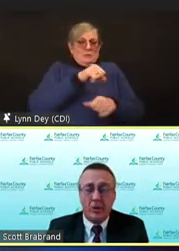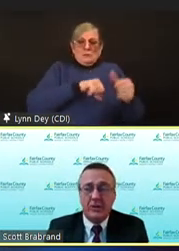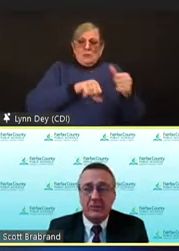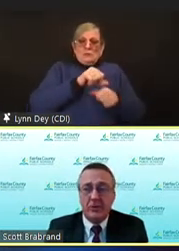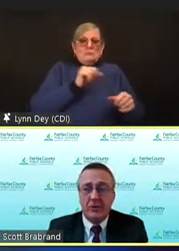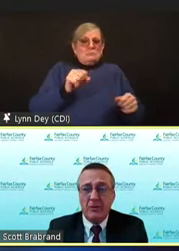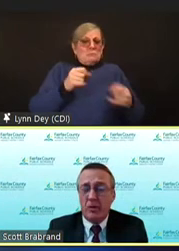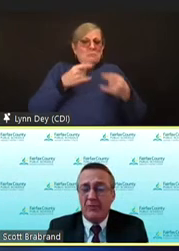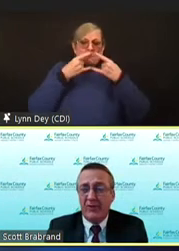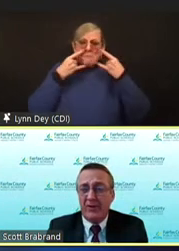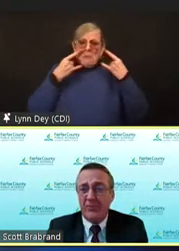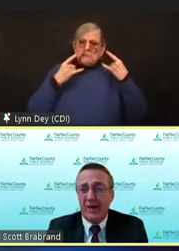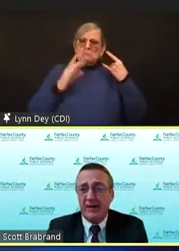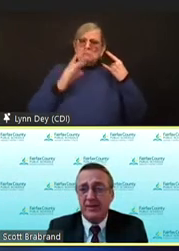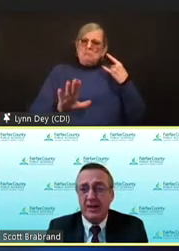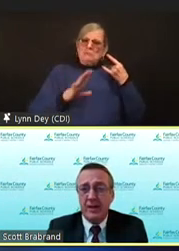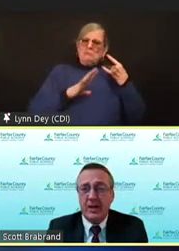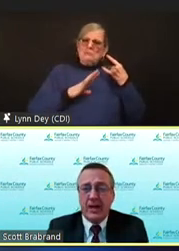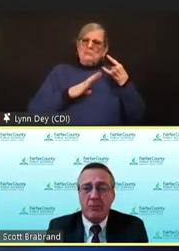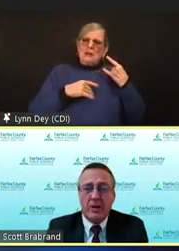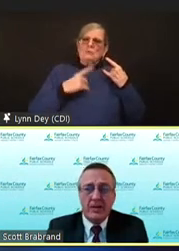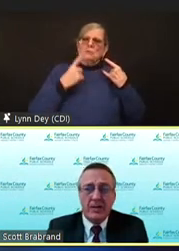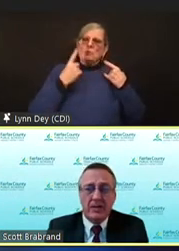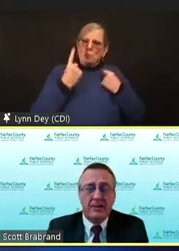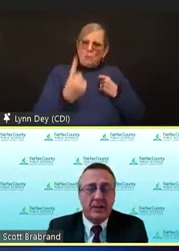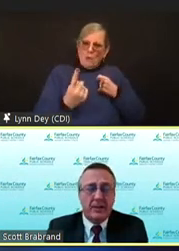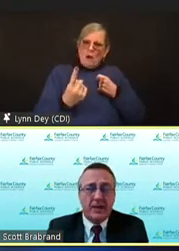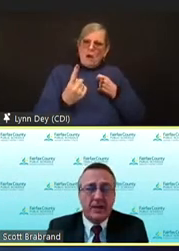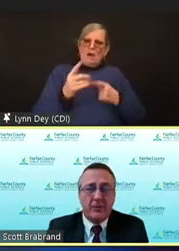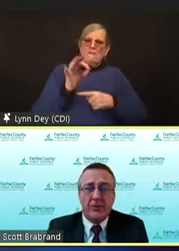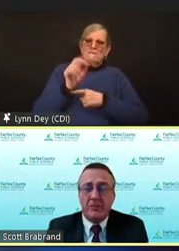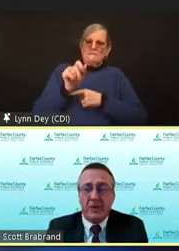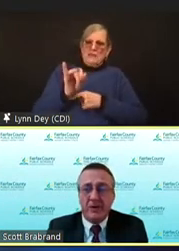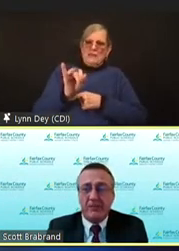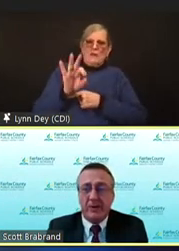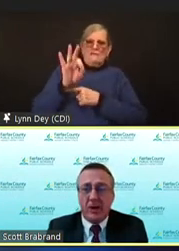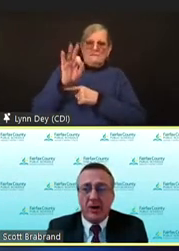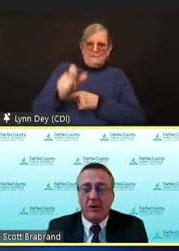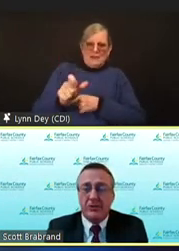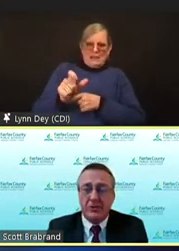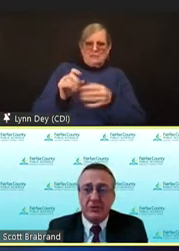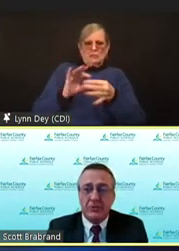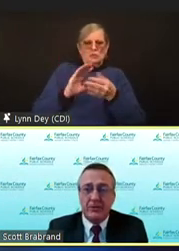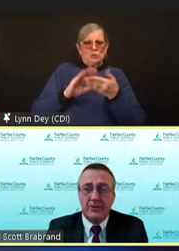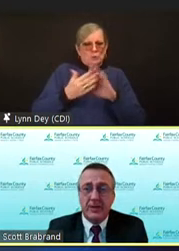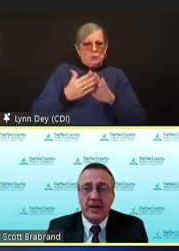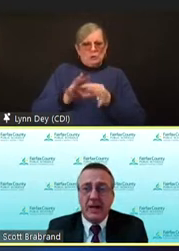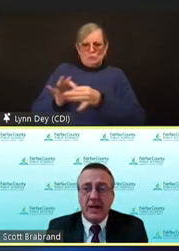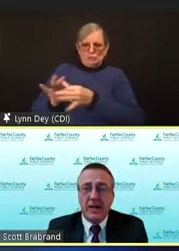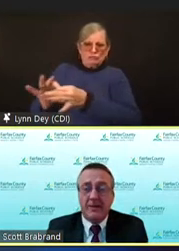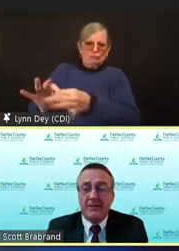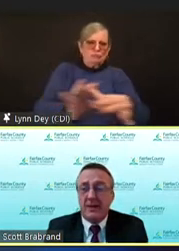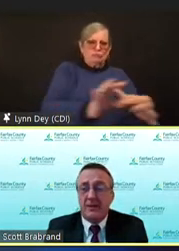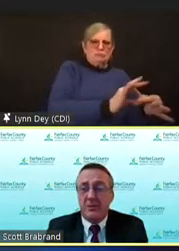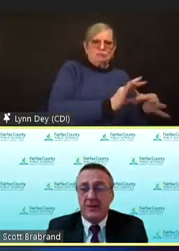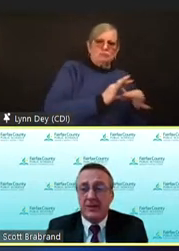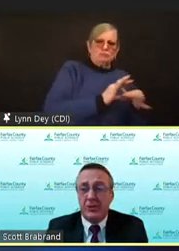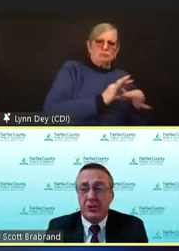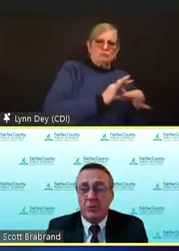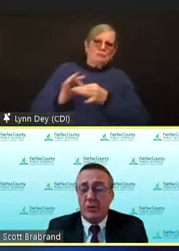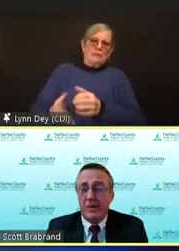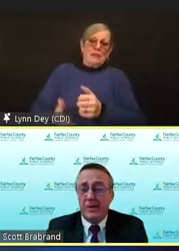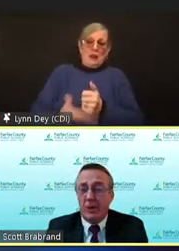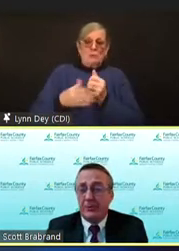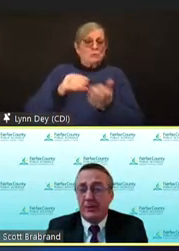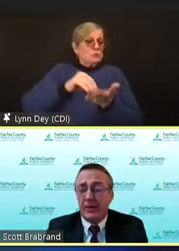still one community, one Fairfax, and we need to come together for the benefit of our students, and that this